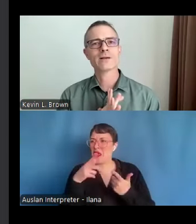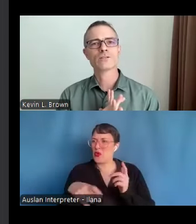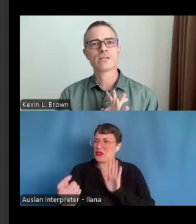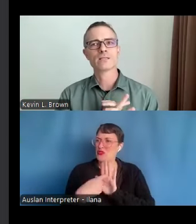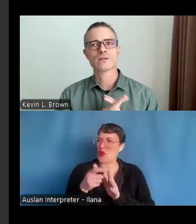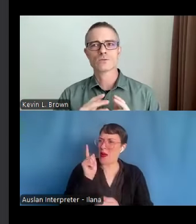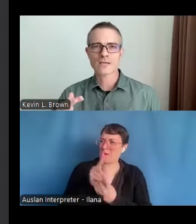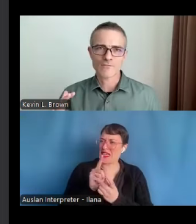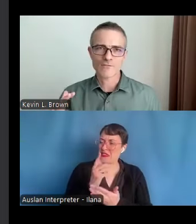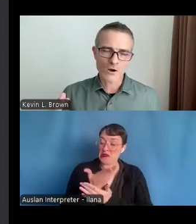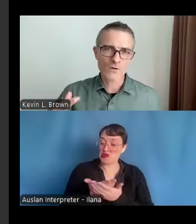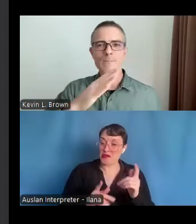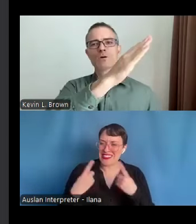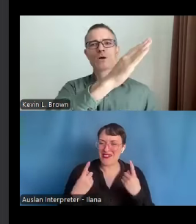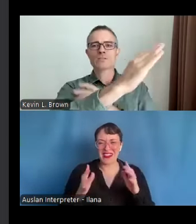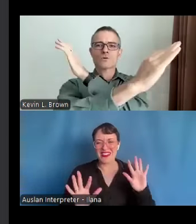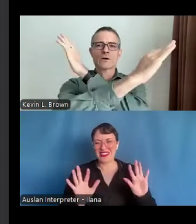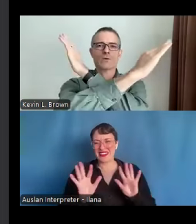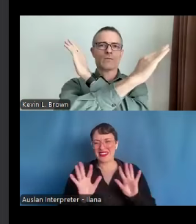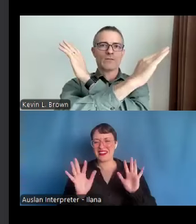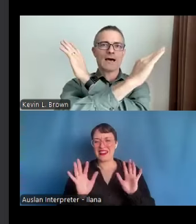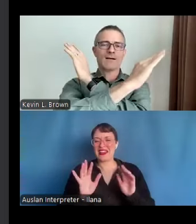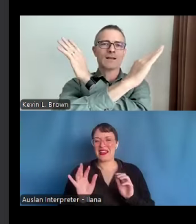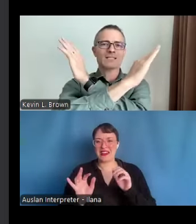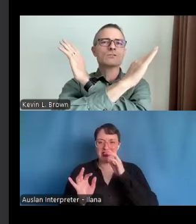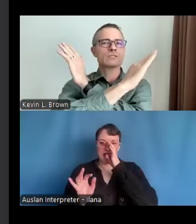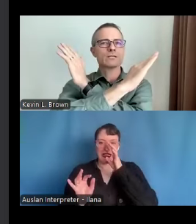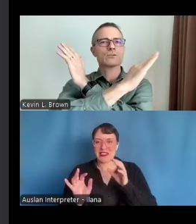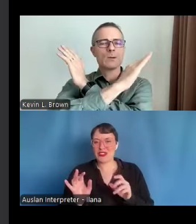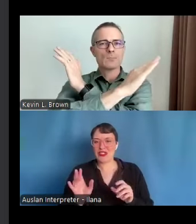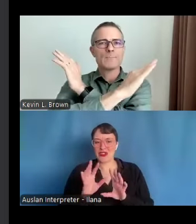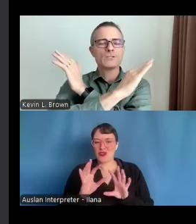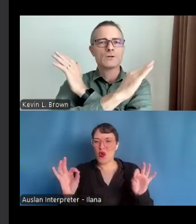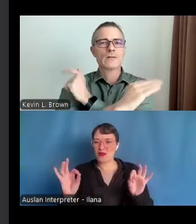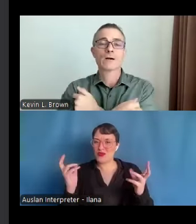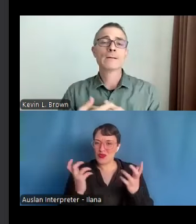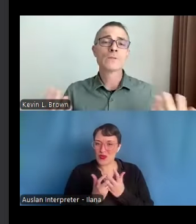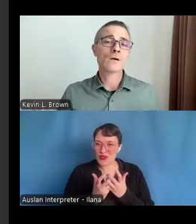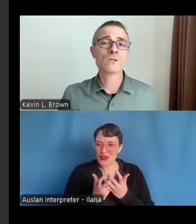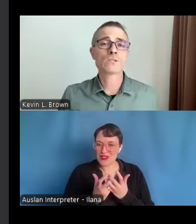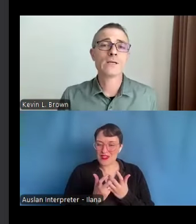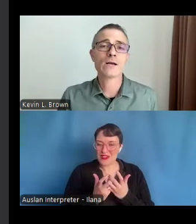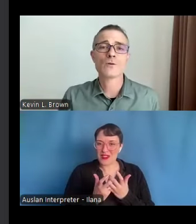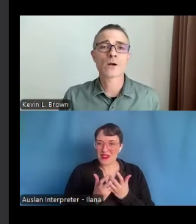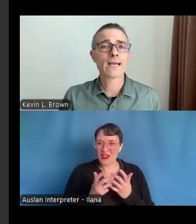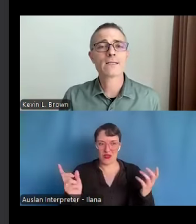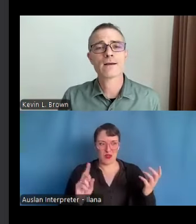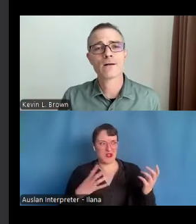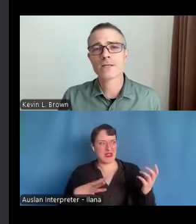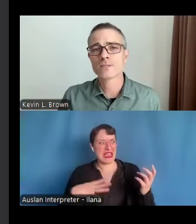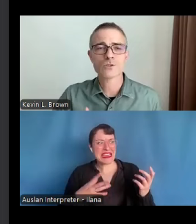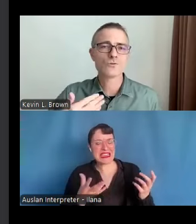of messaging is kind of overlapping your brand story with that audience intersection. Remember, I mentioned earlier, once we nailed the